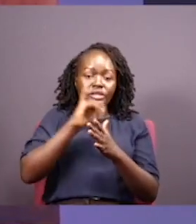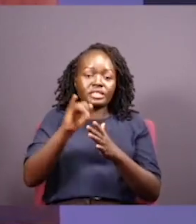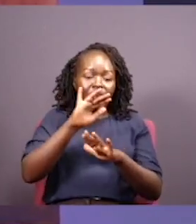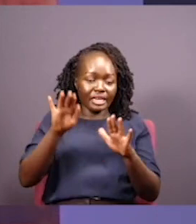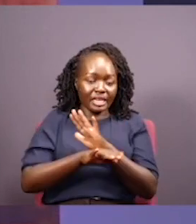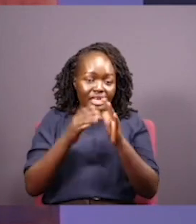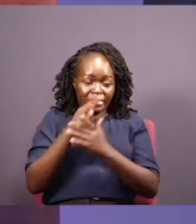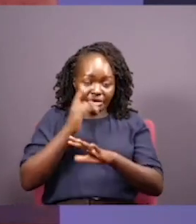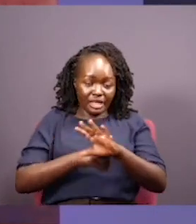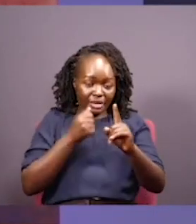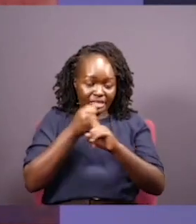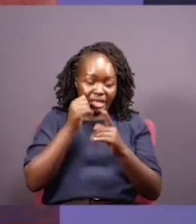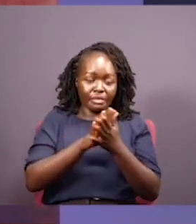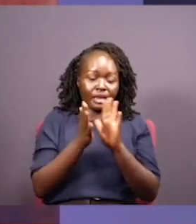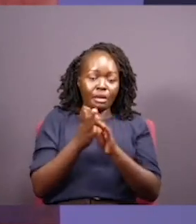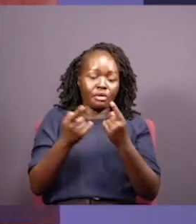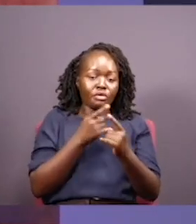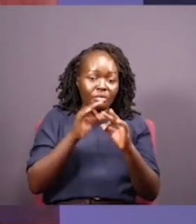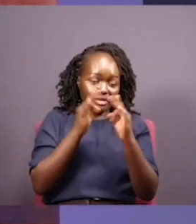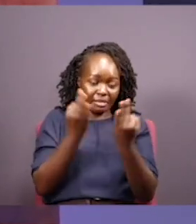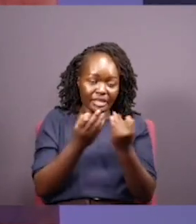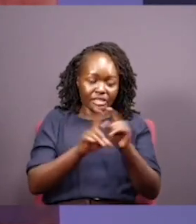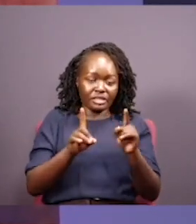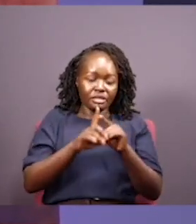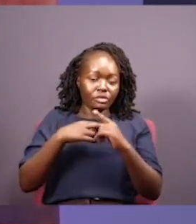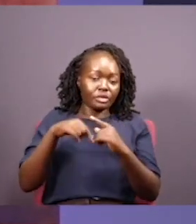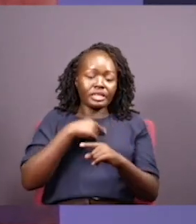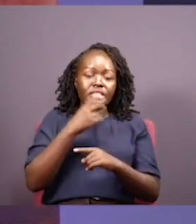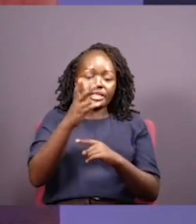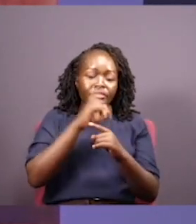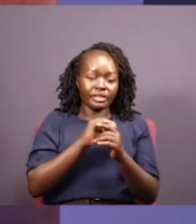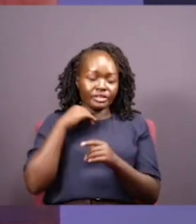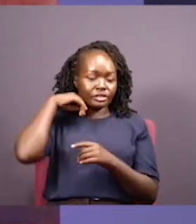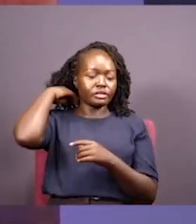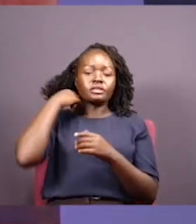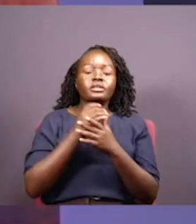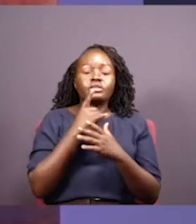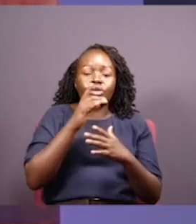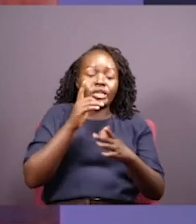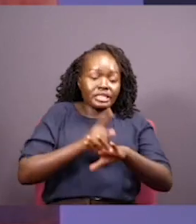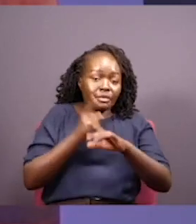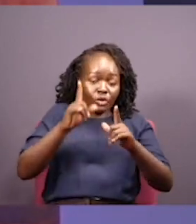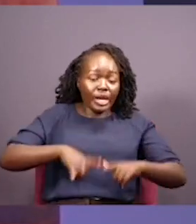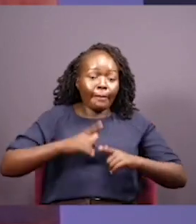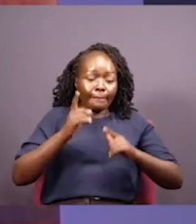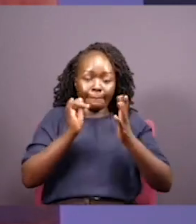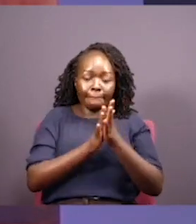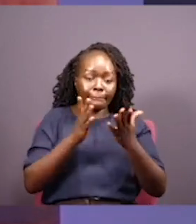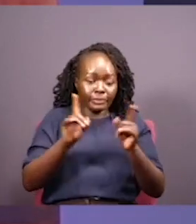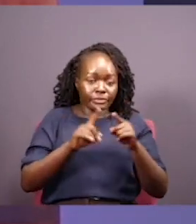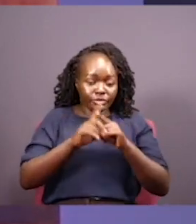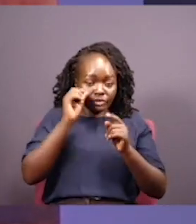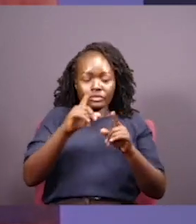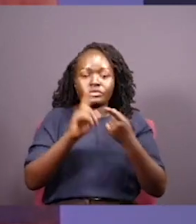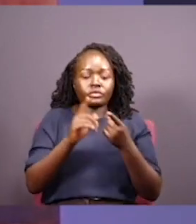may even come from family, as we have seen. And so when you are alive and alert to the context in